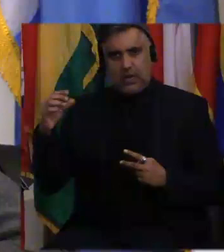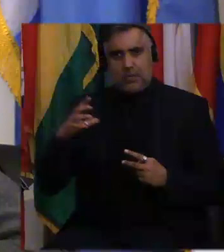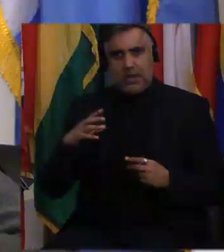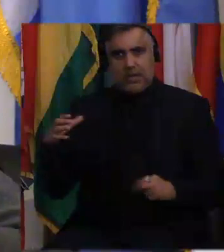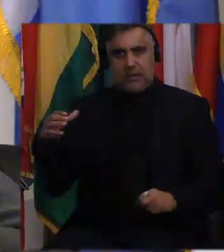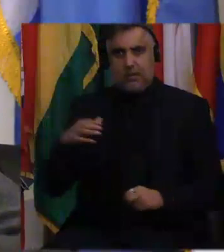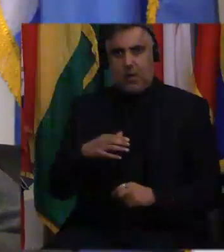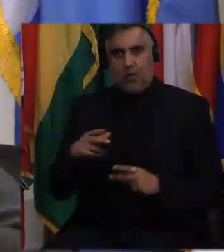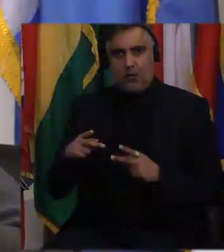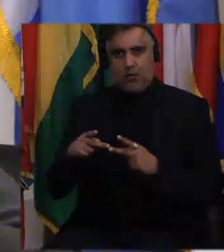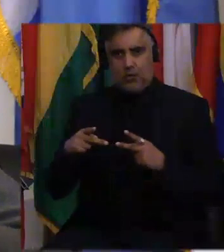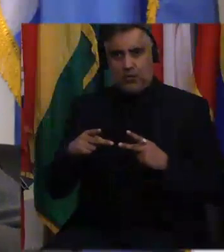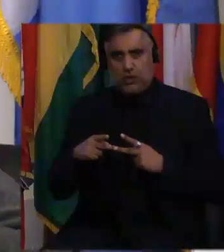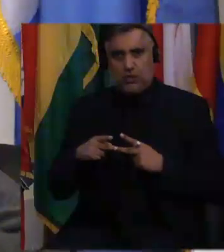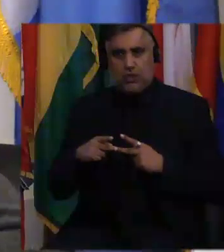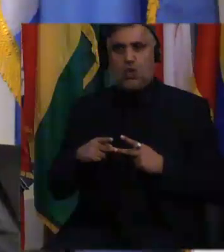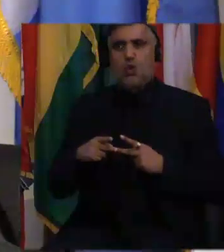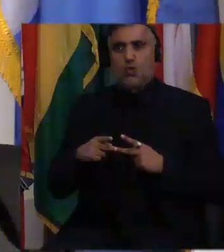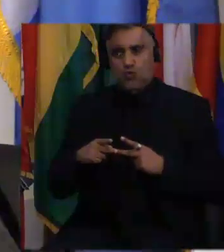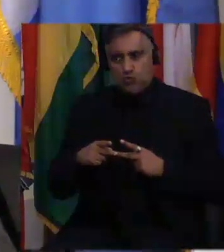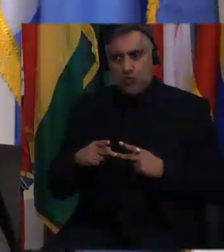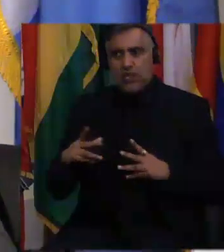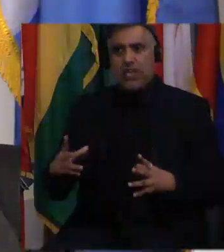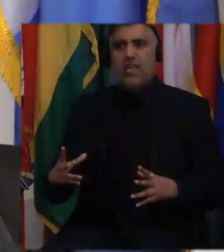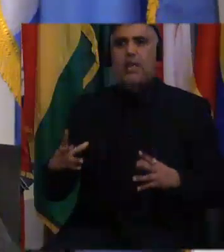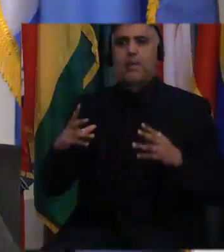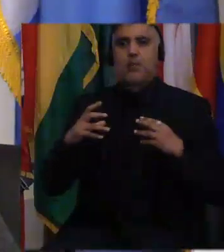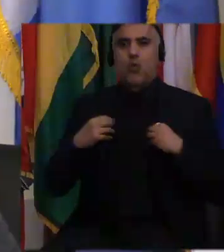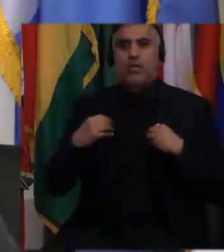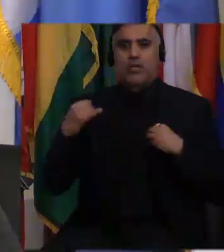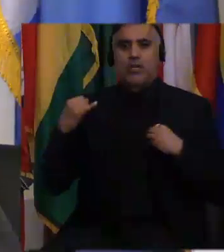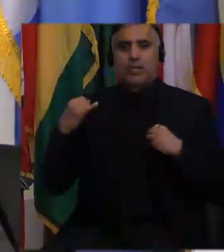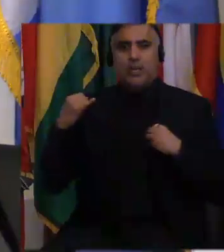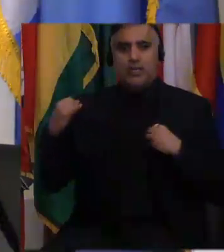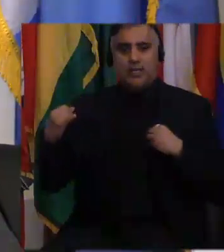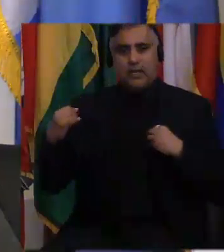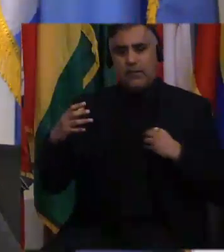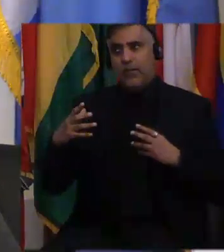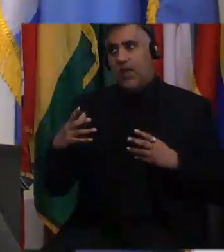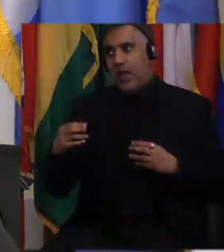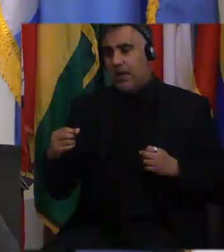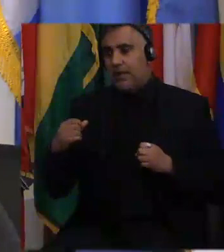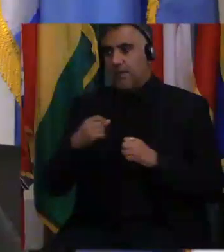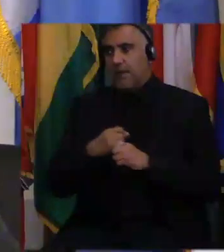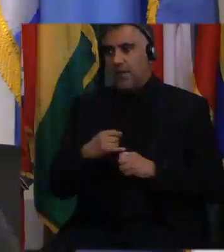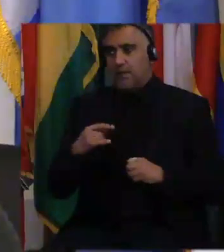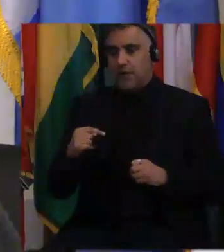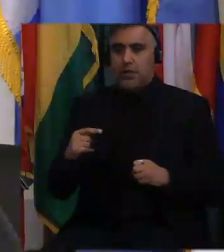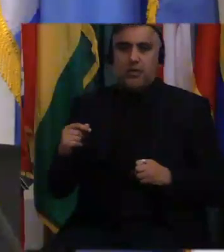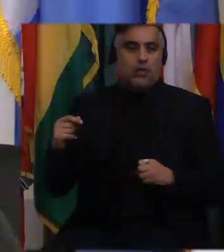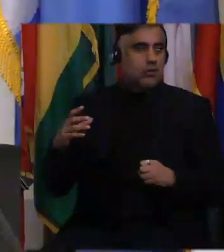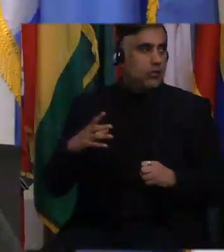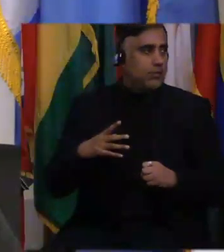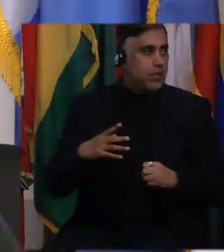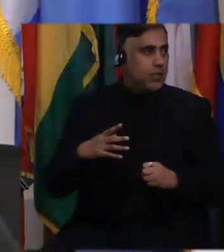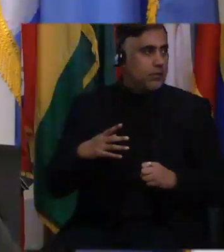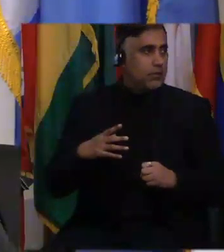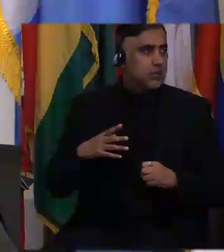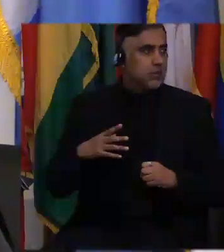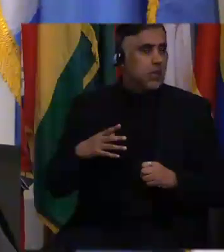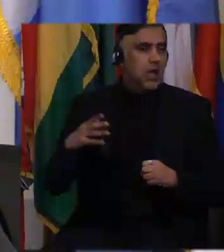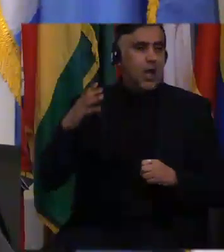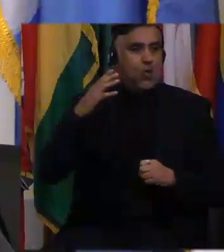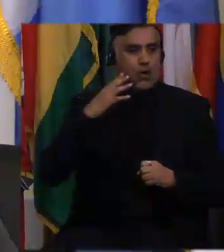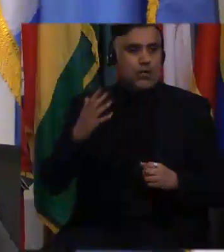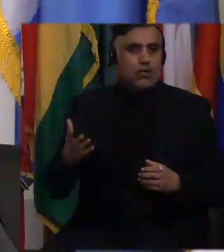power positions who truly embrace the idea and fight for it. So men's